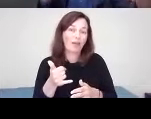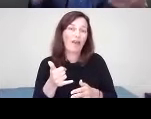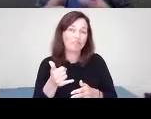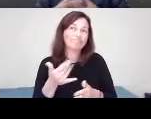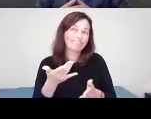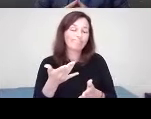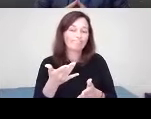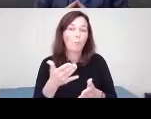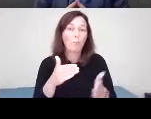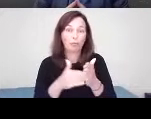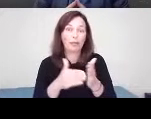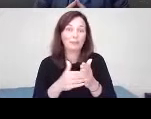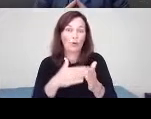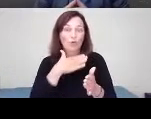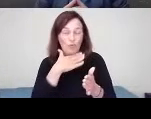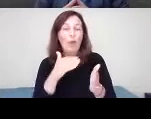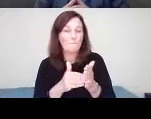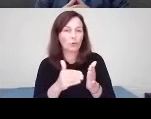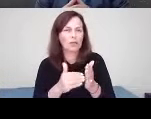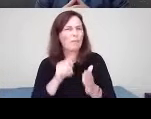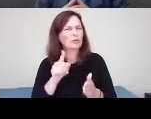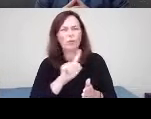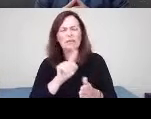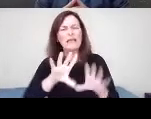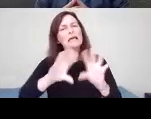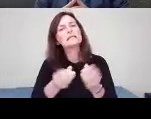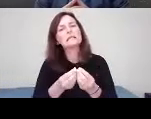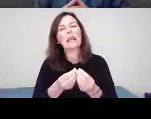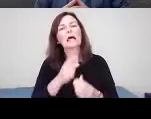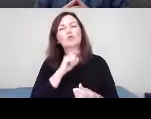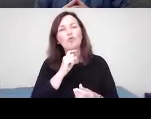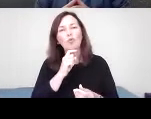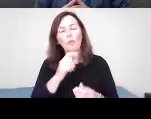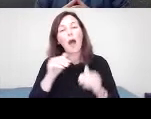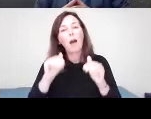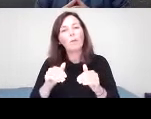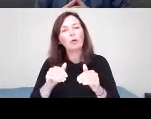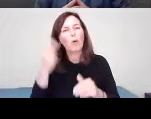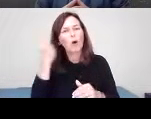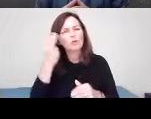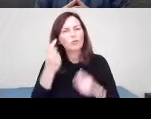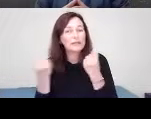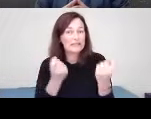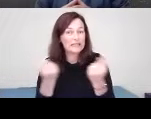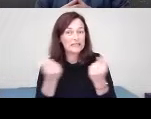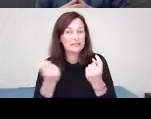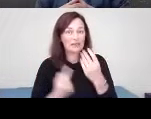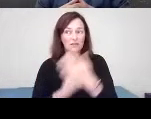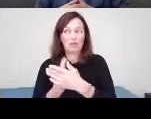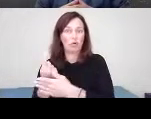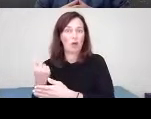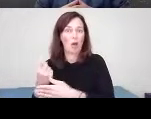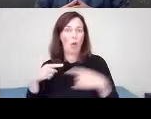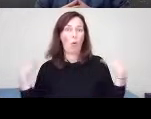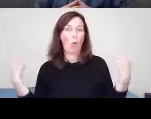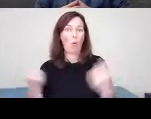understand about the challenges which is happening around us. And that's why I think that this whole 4.7